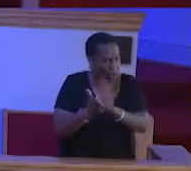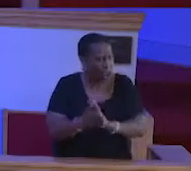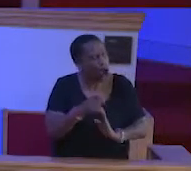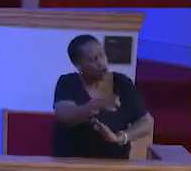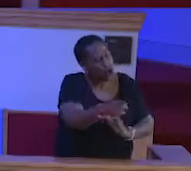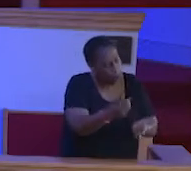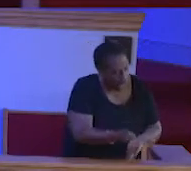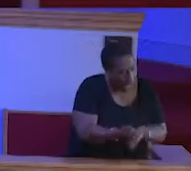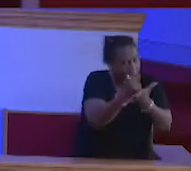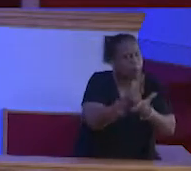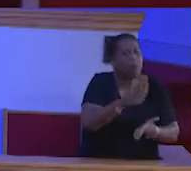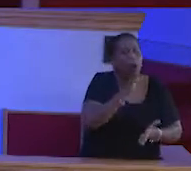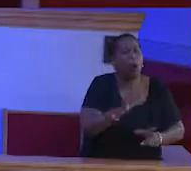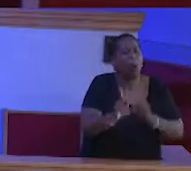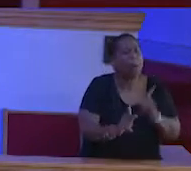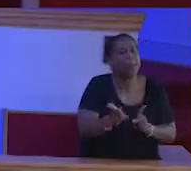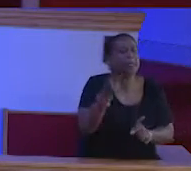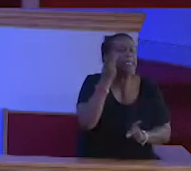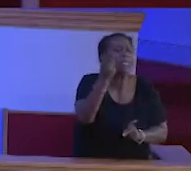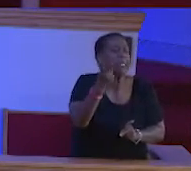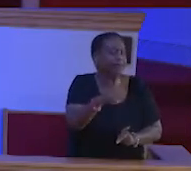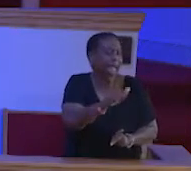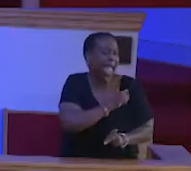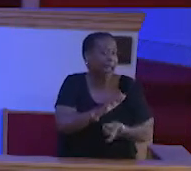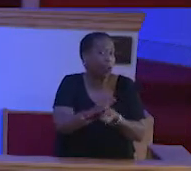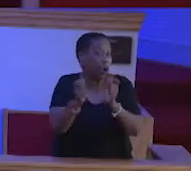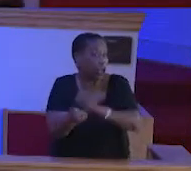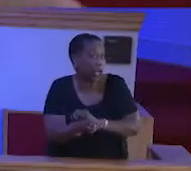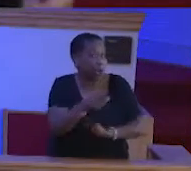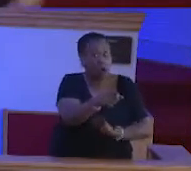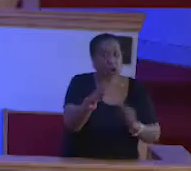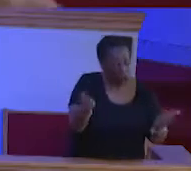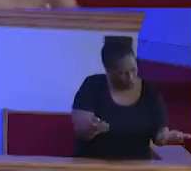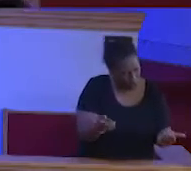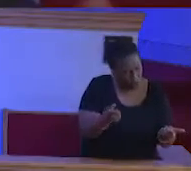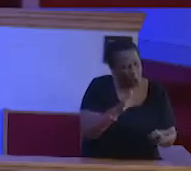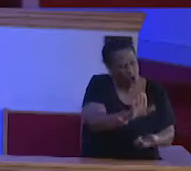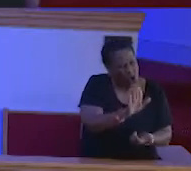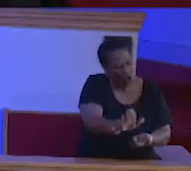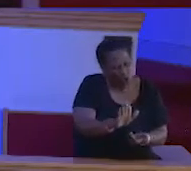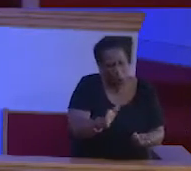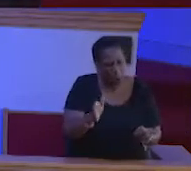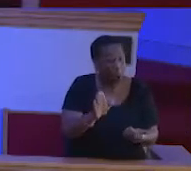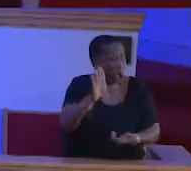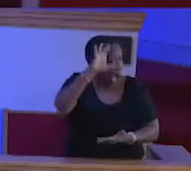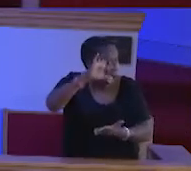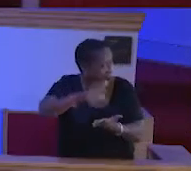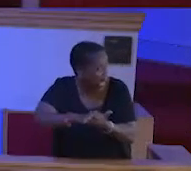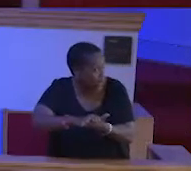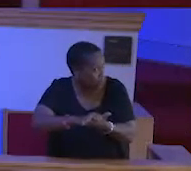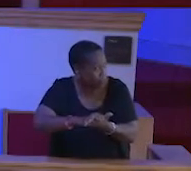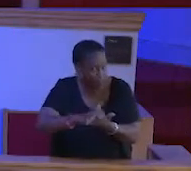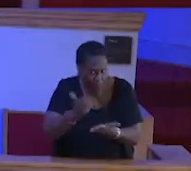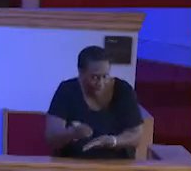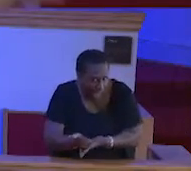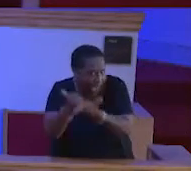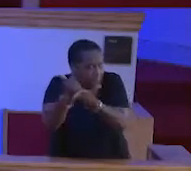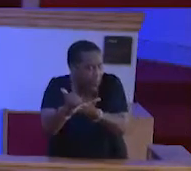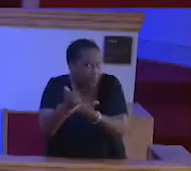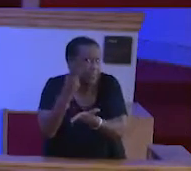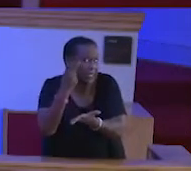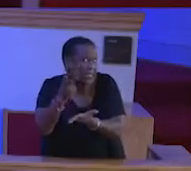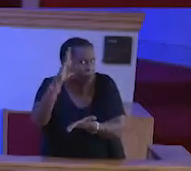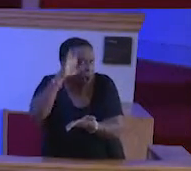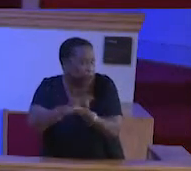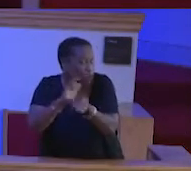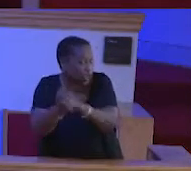some old folks up and see if attitudes won't change. Lift up your spouse and see if they won't get right. You got